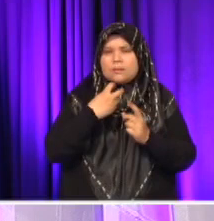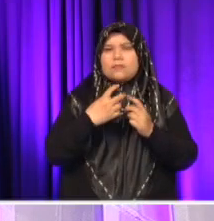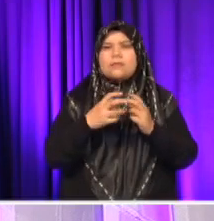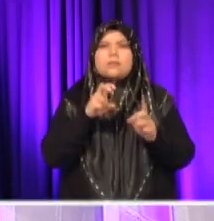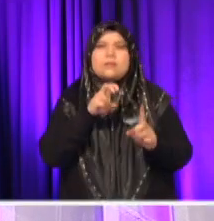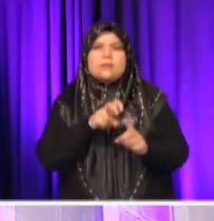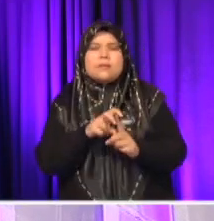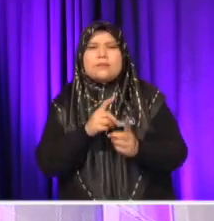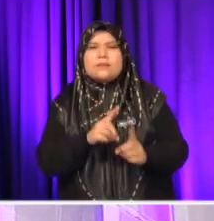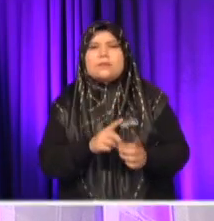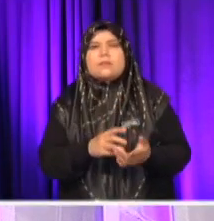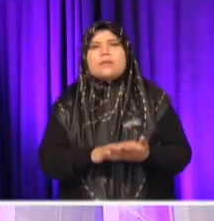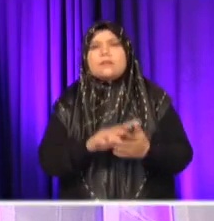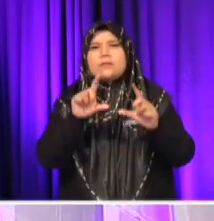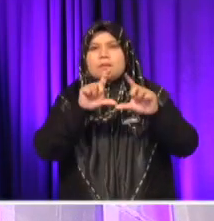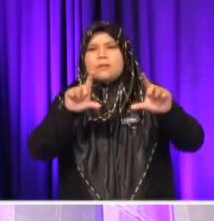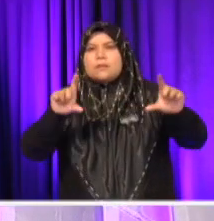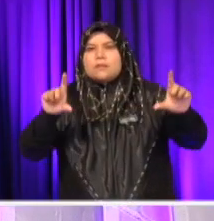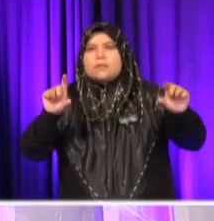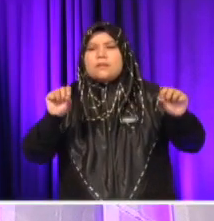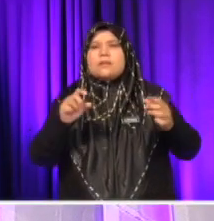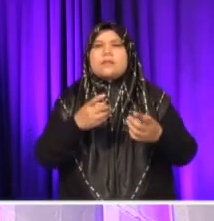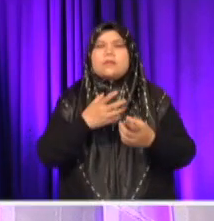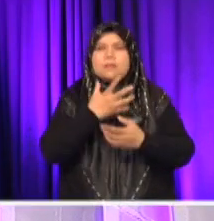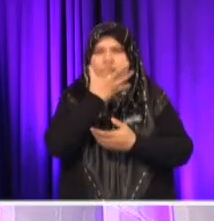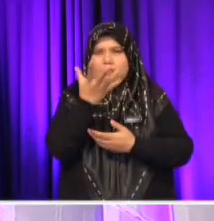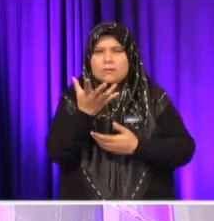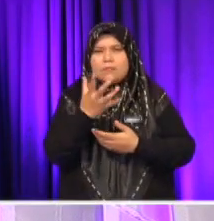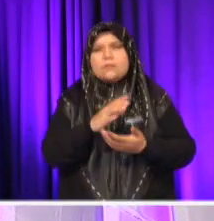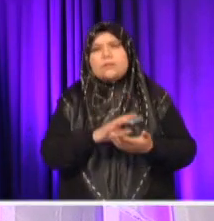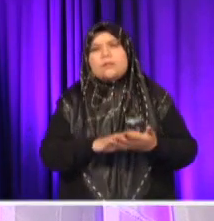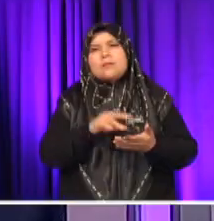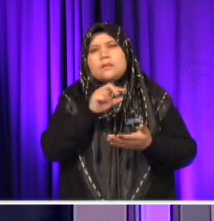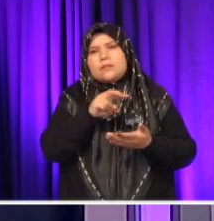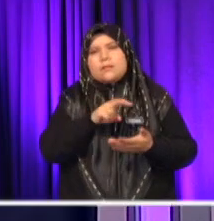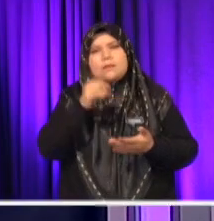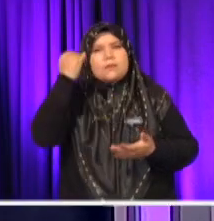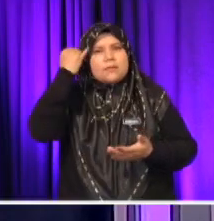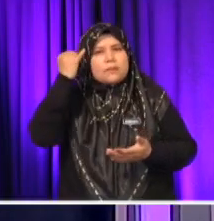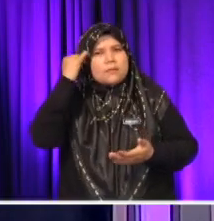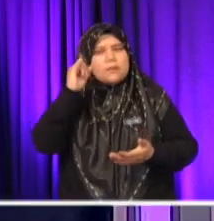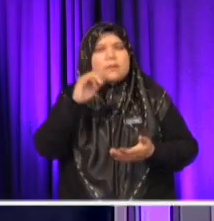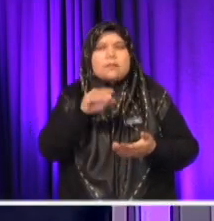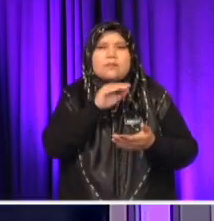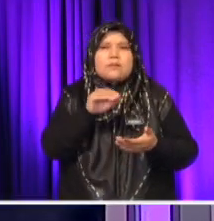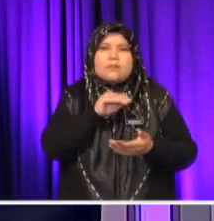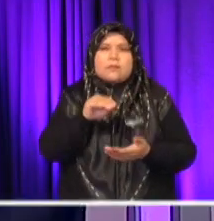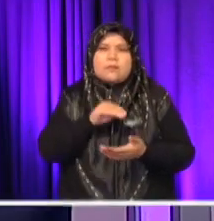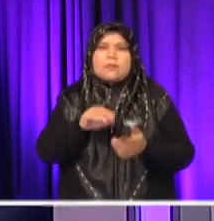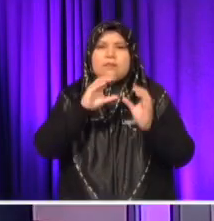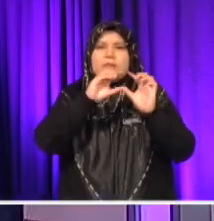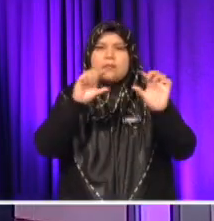message, you will write it clearly. Probably you want to put 2 different ideas into paragraph. It's up to you. But this is